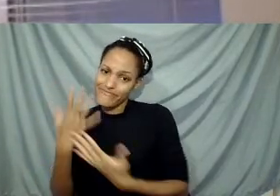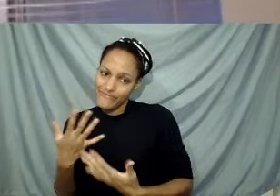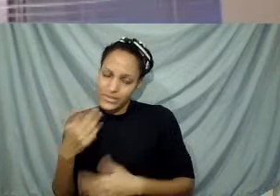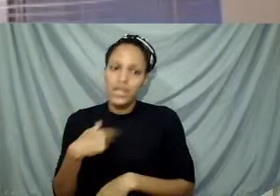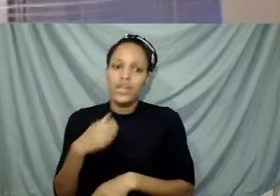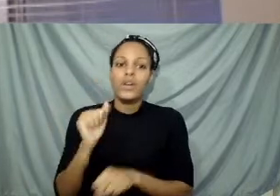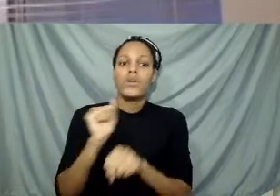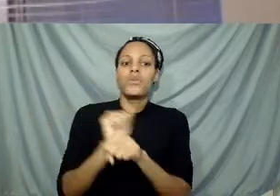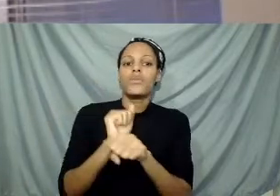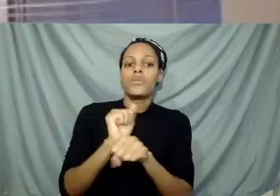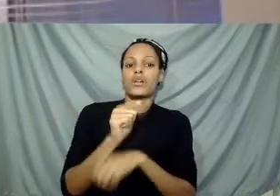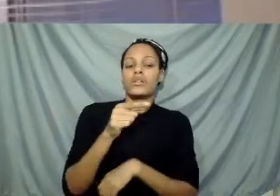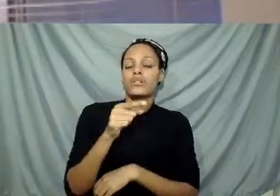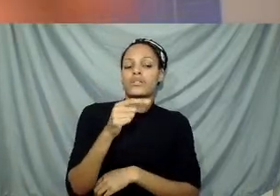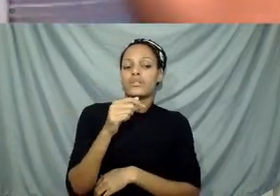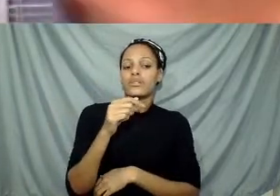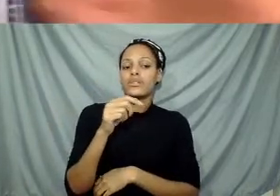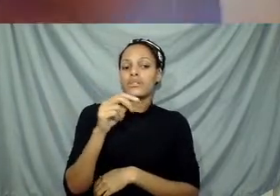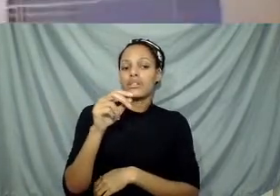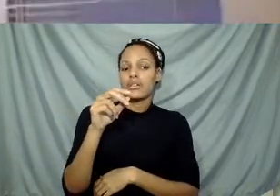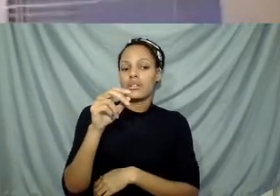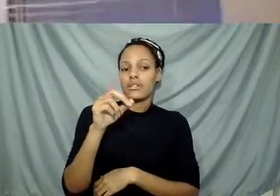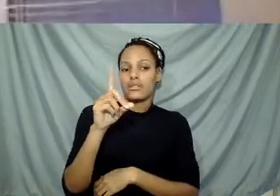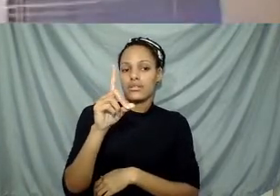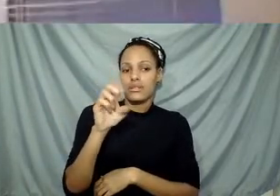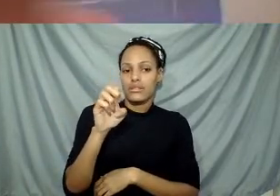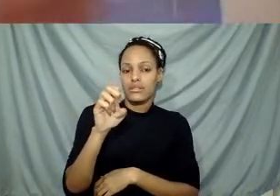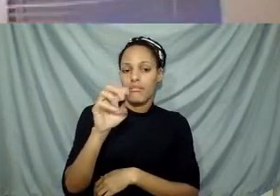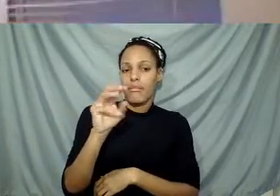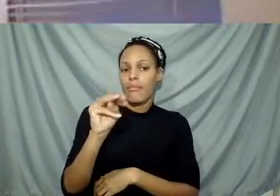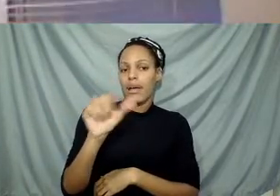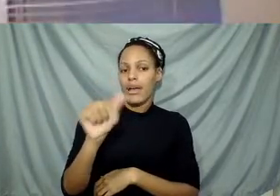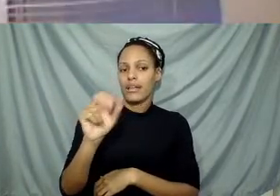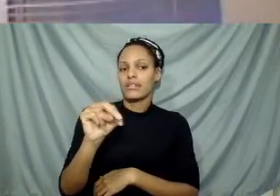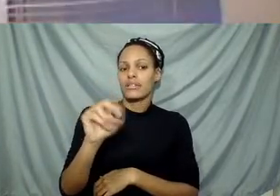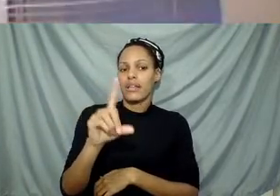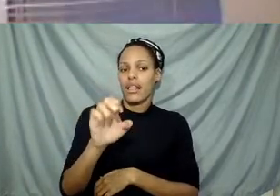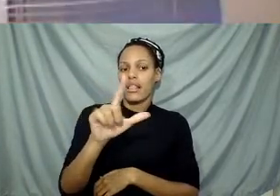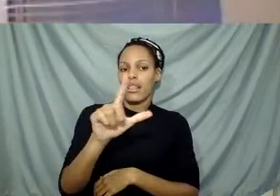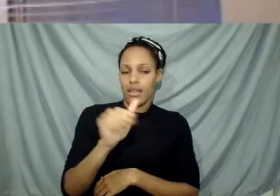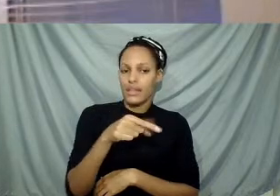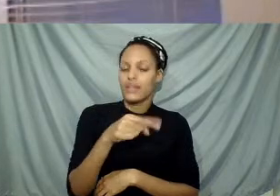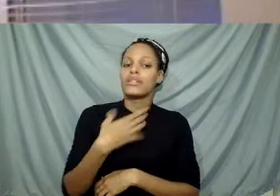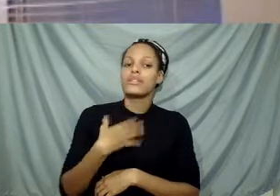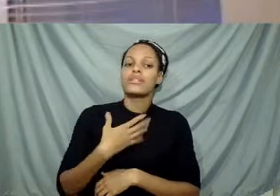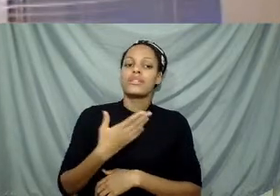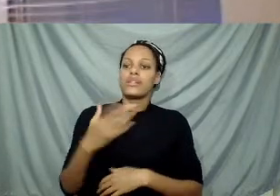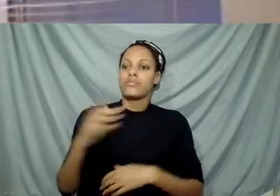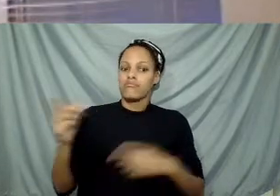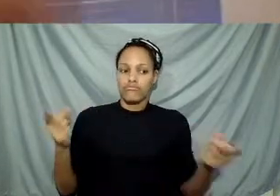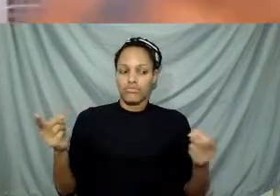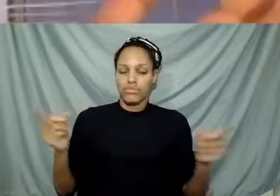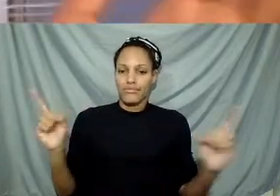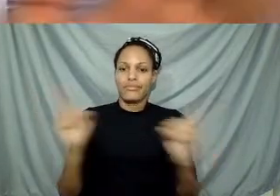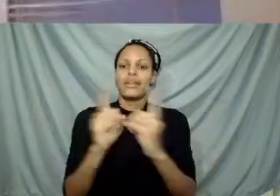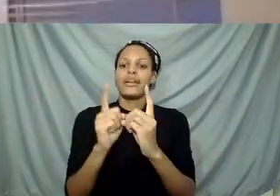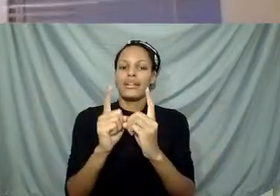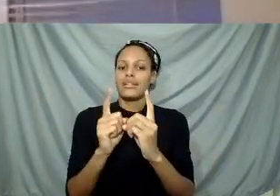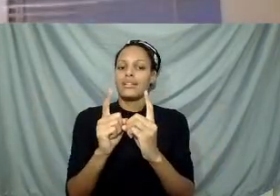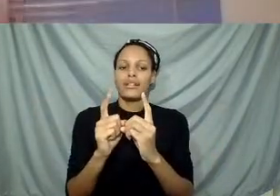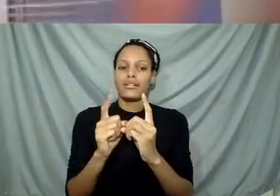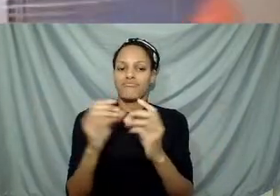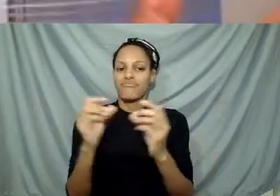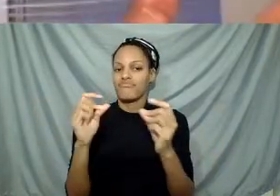Mandela, and he is just brilliant. And so those two, when they met each other, it was just love,